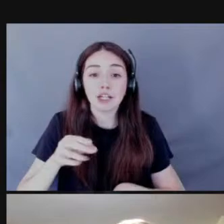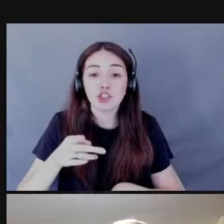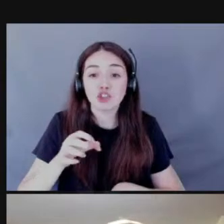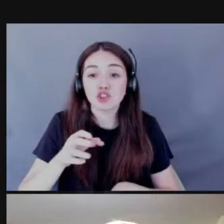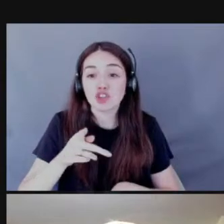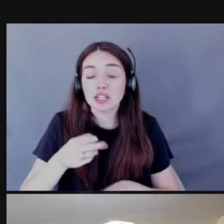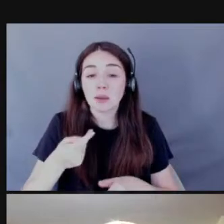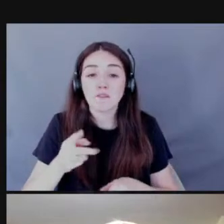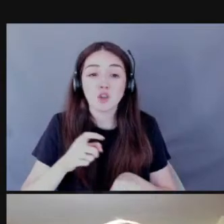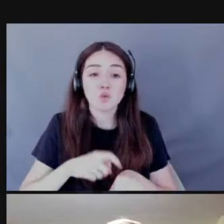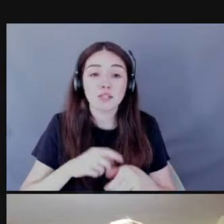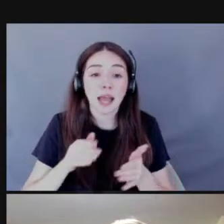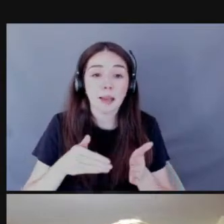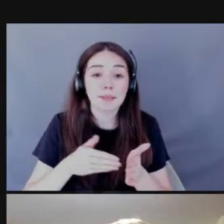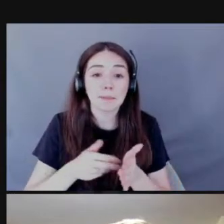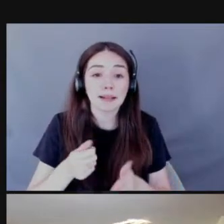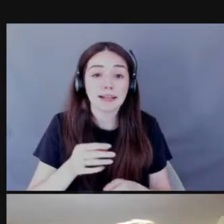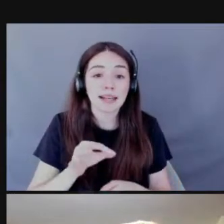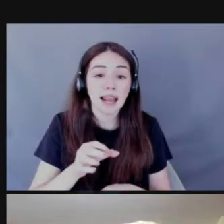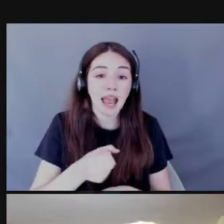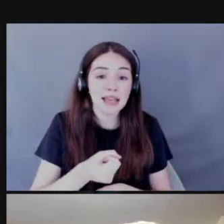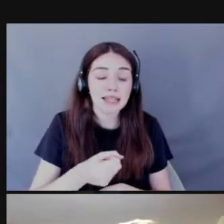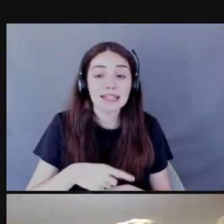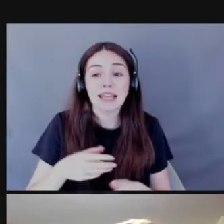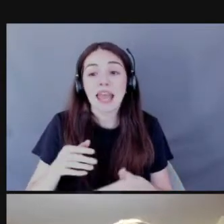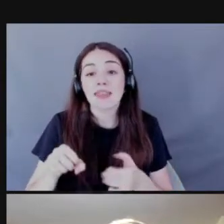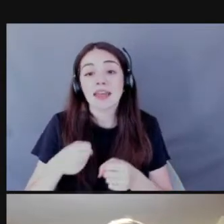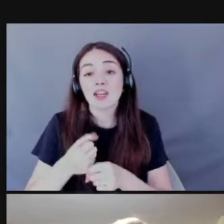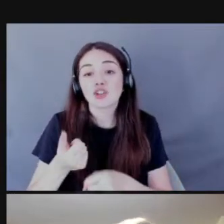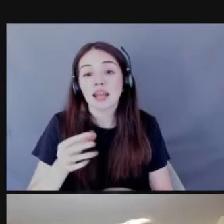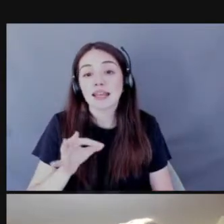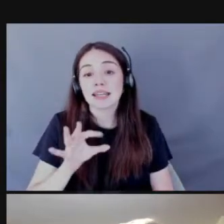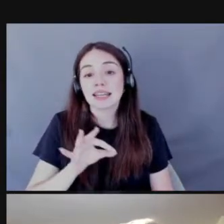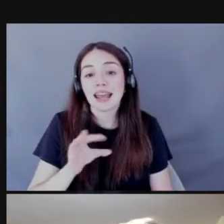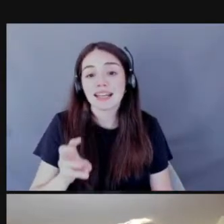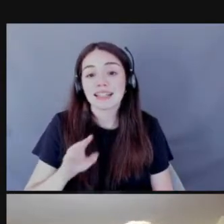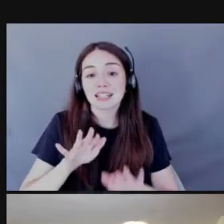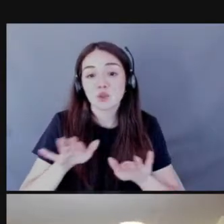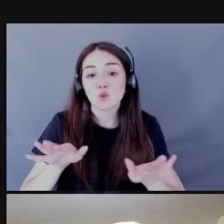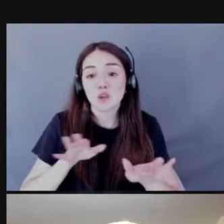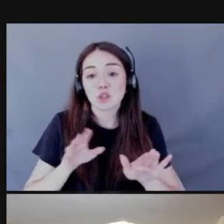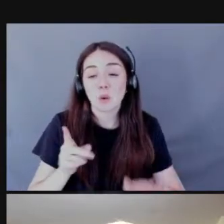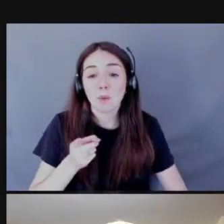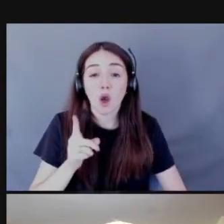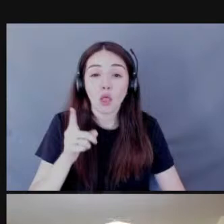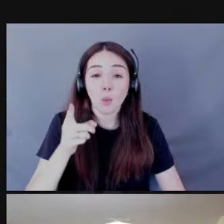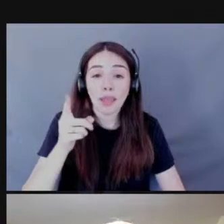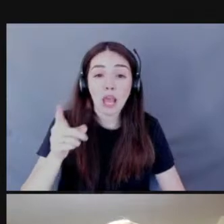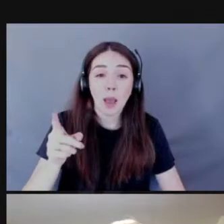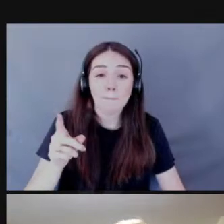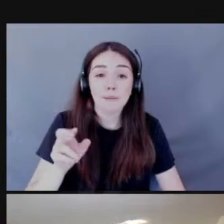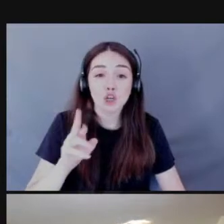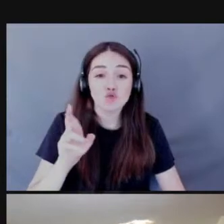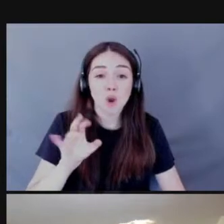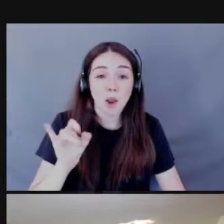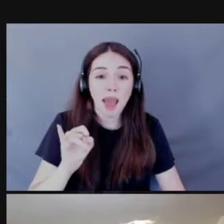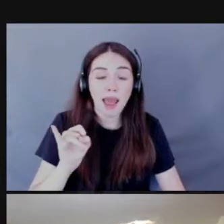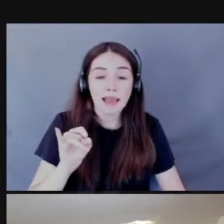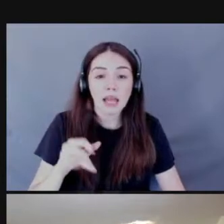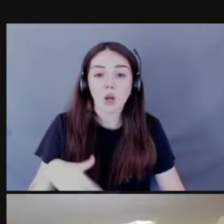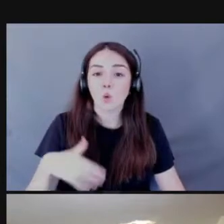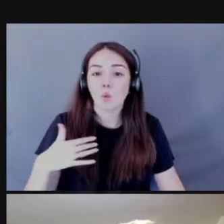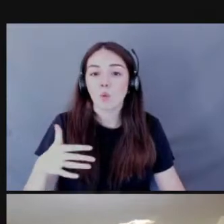then in 1996, he swam all the way up to Rhode Island. And boy, did that